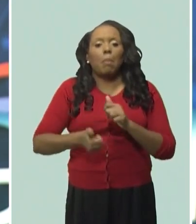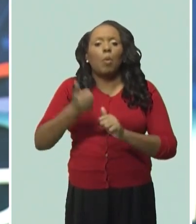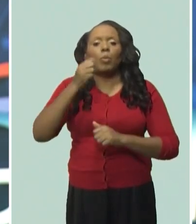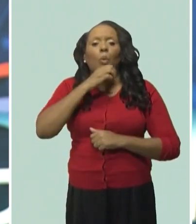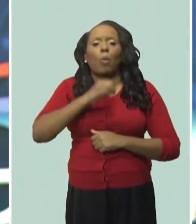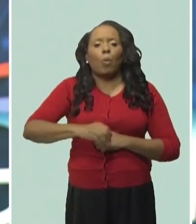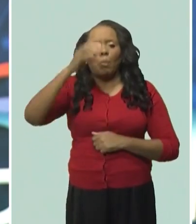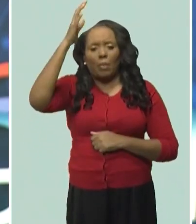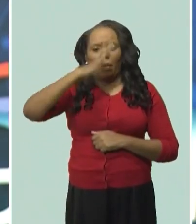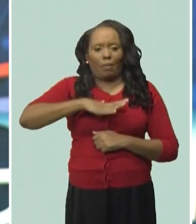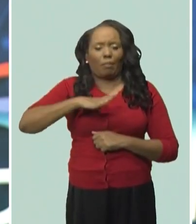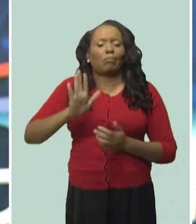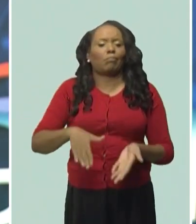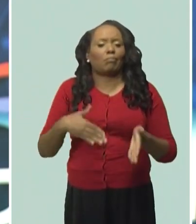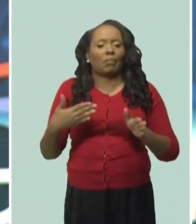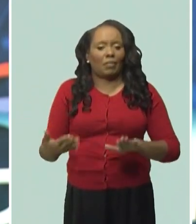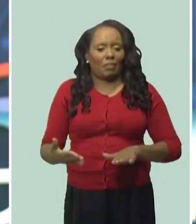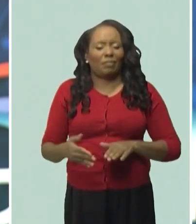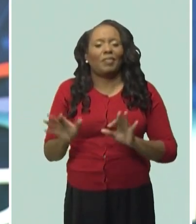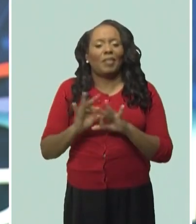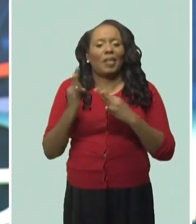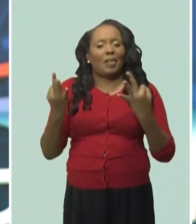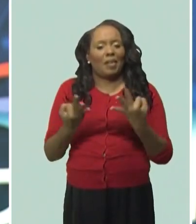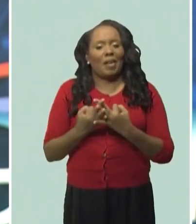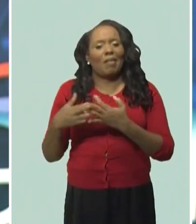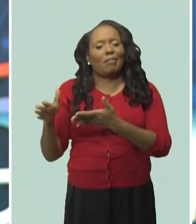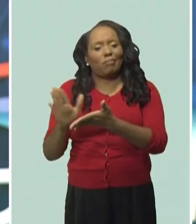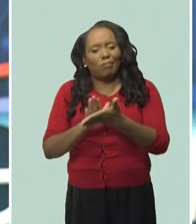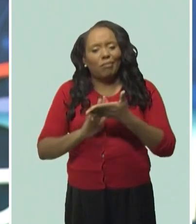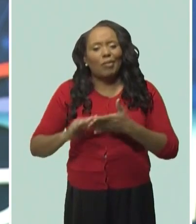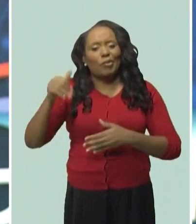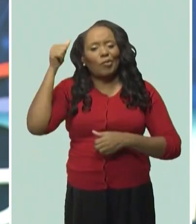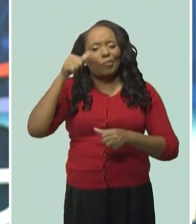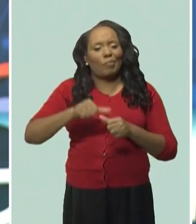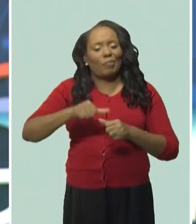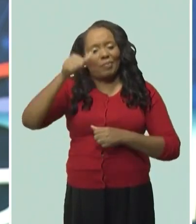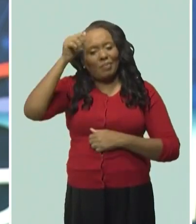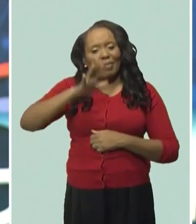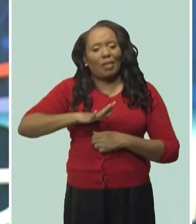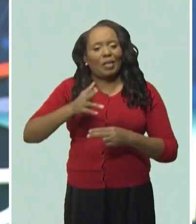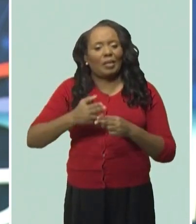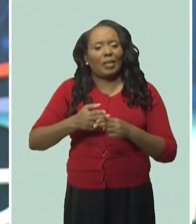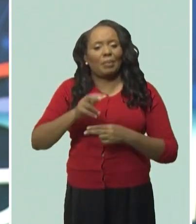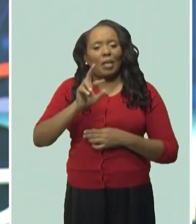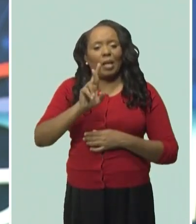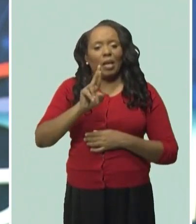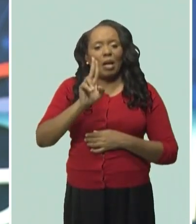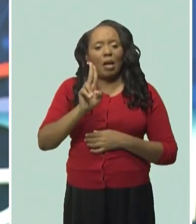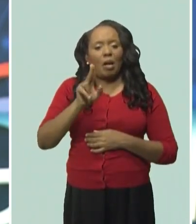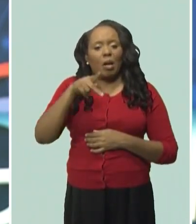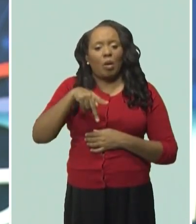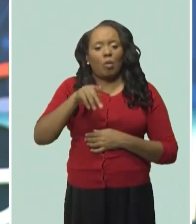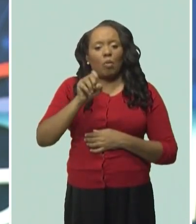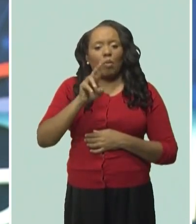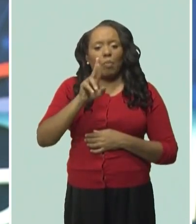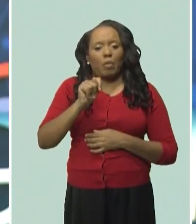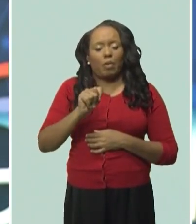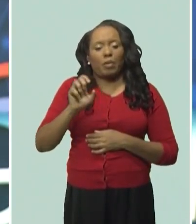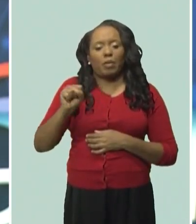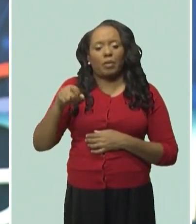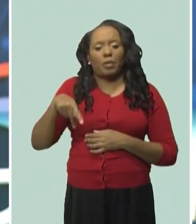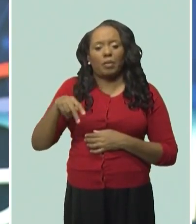rest. Family members were full of praise as they remembered Rupert Springer during a viewing on Friday. Sharika